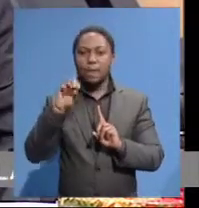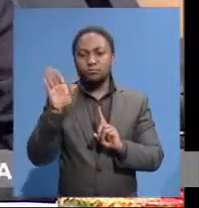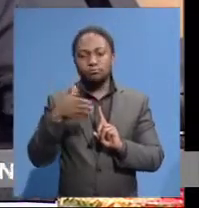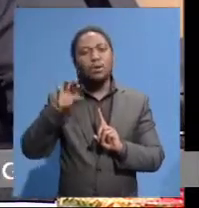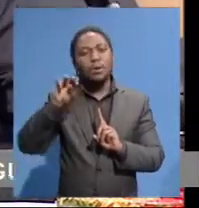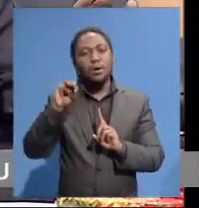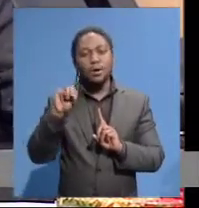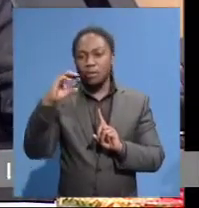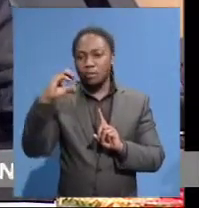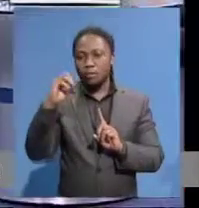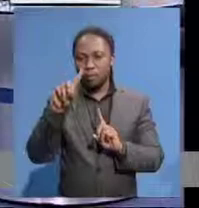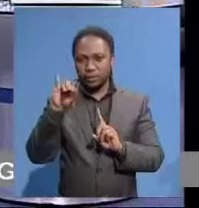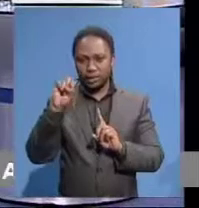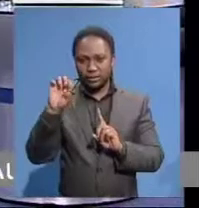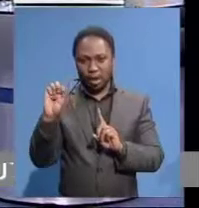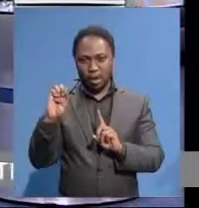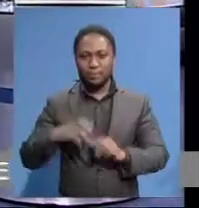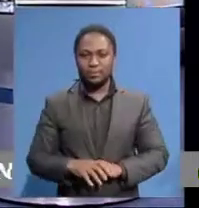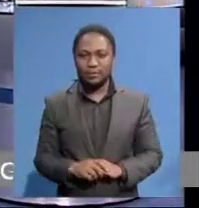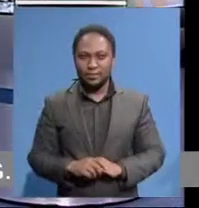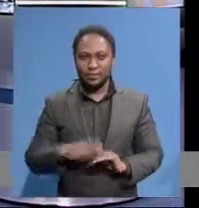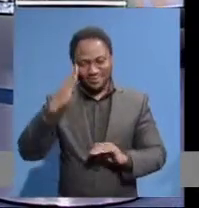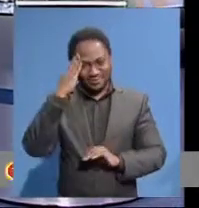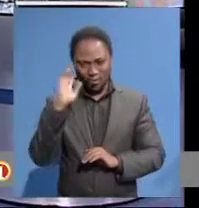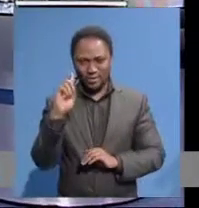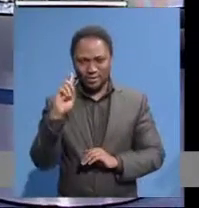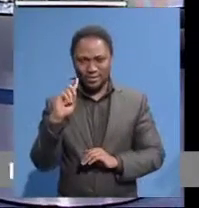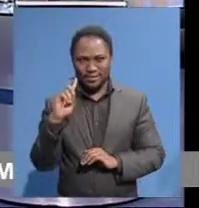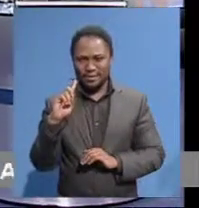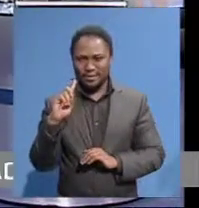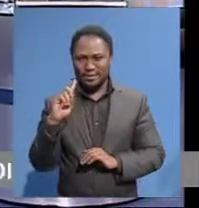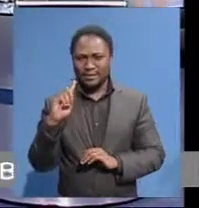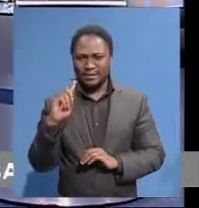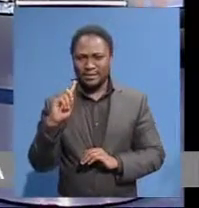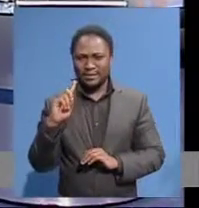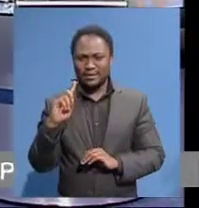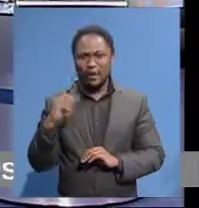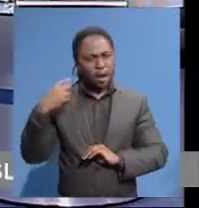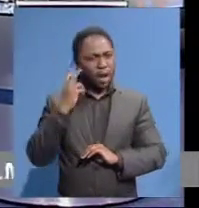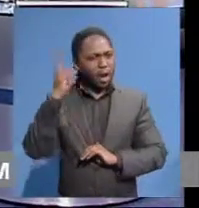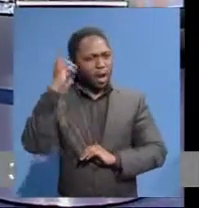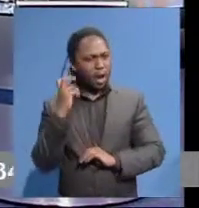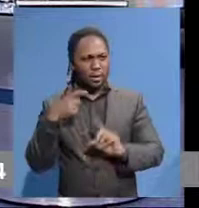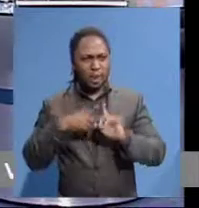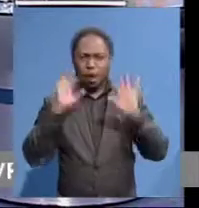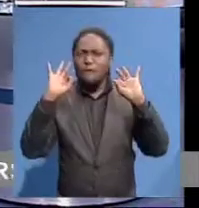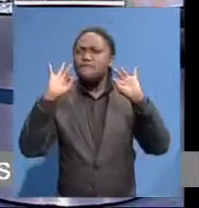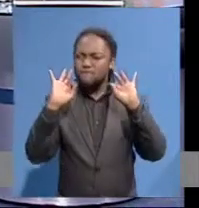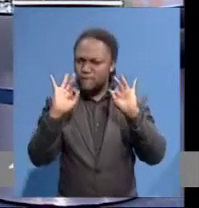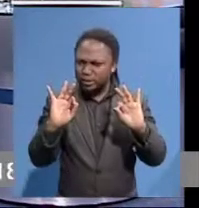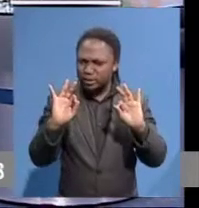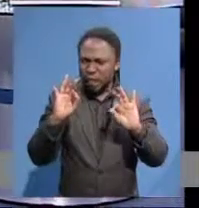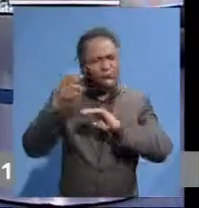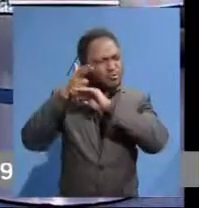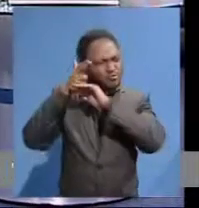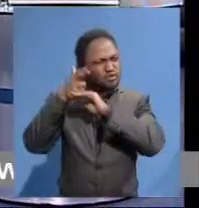And you know what, Thabo? Yes, sir. When I heard that you were the official cameraman,